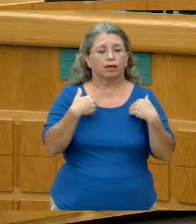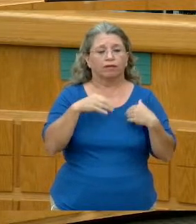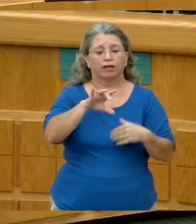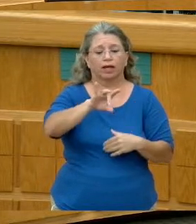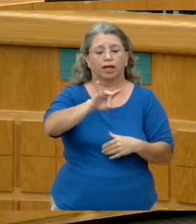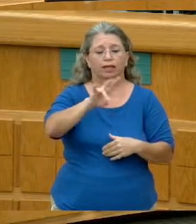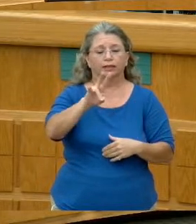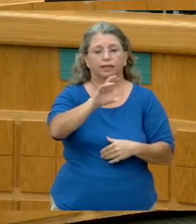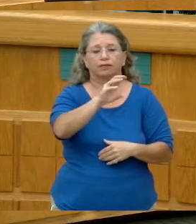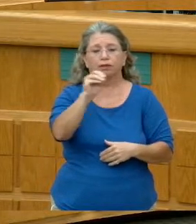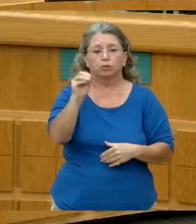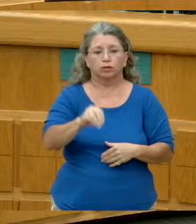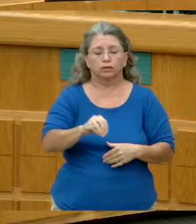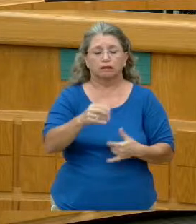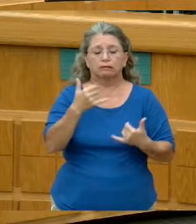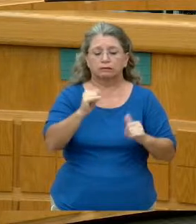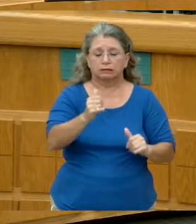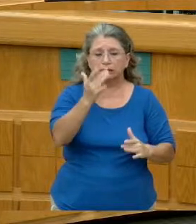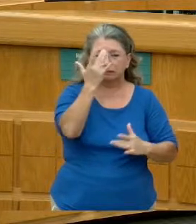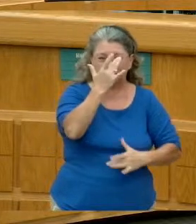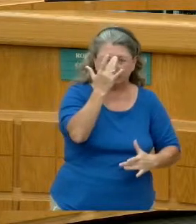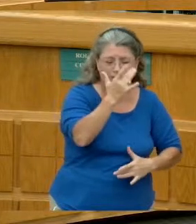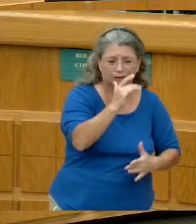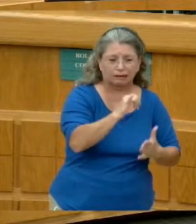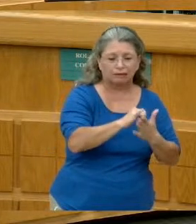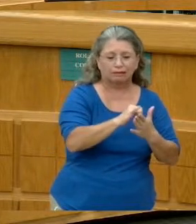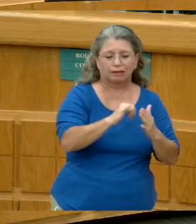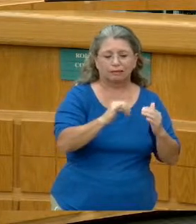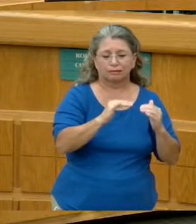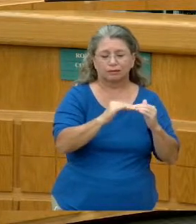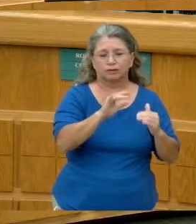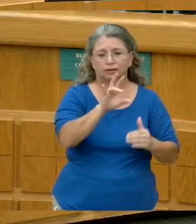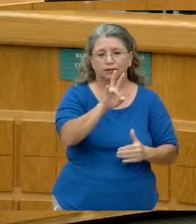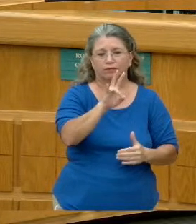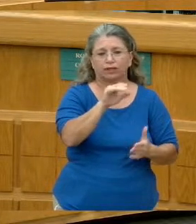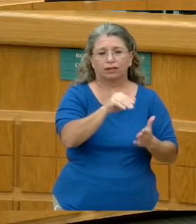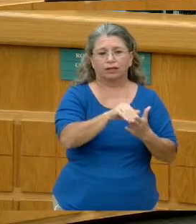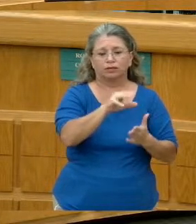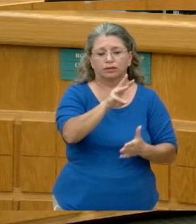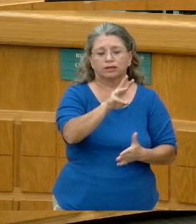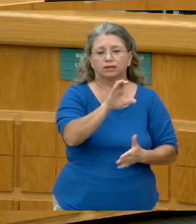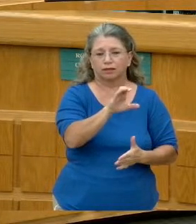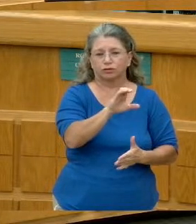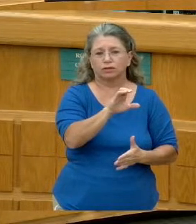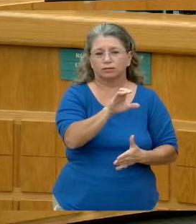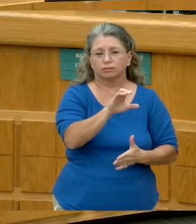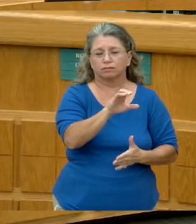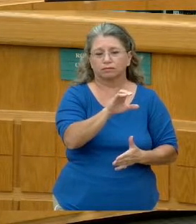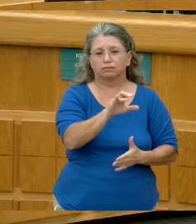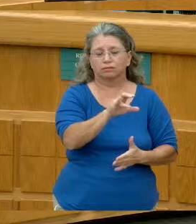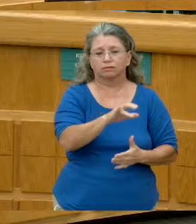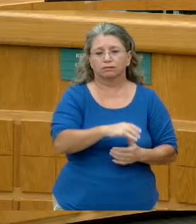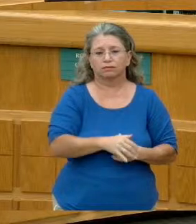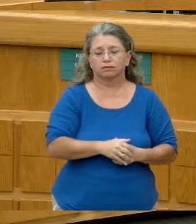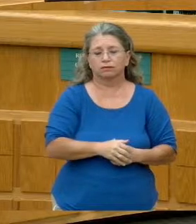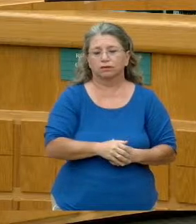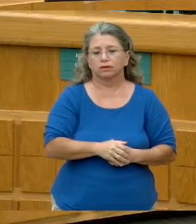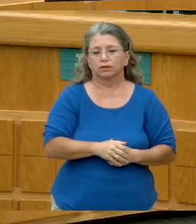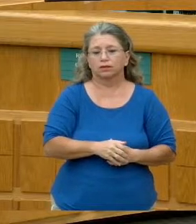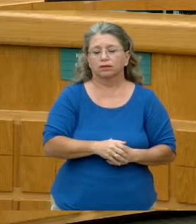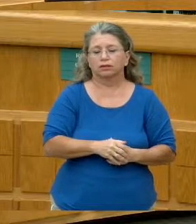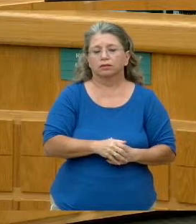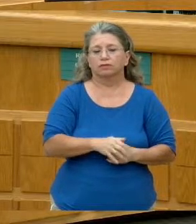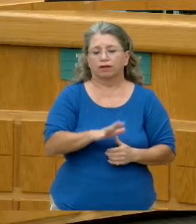87% of all the cases are active or about 7,600 or so, 589 active